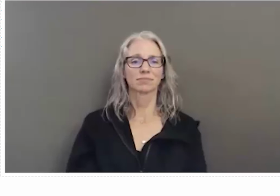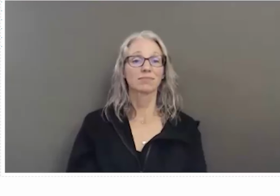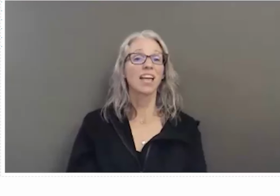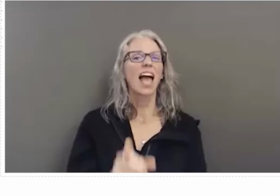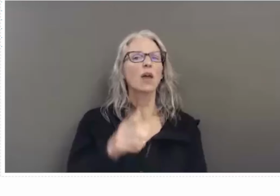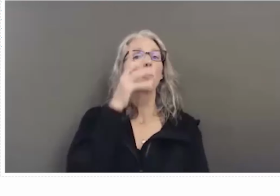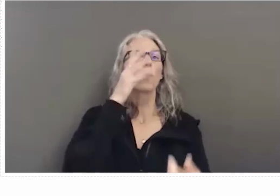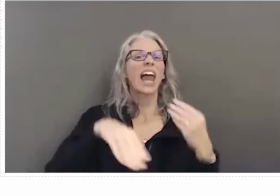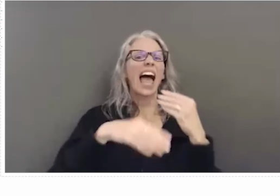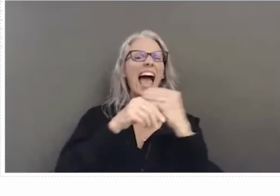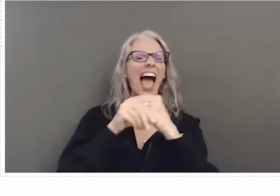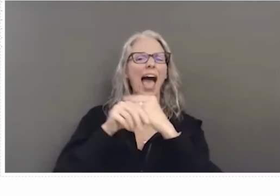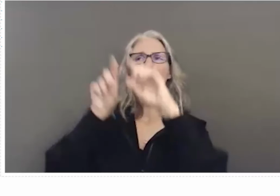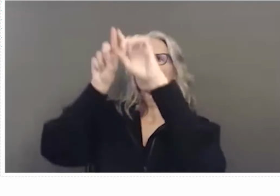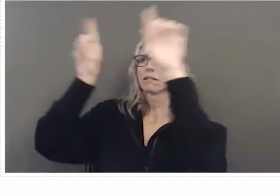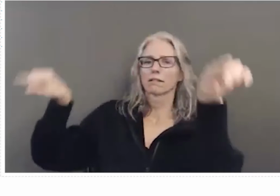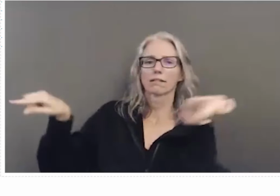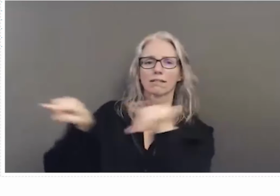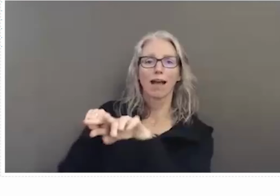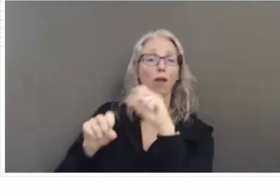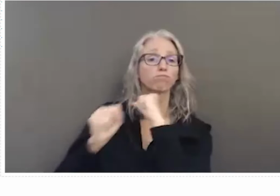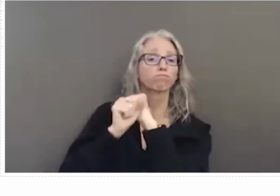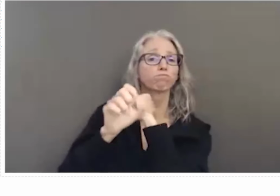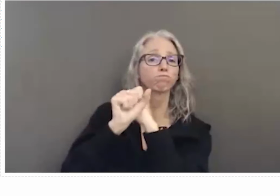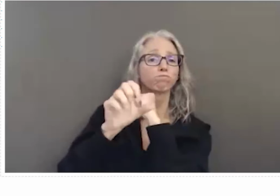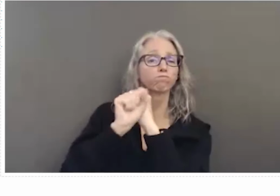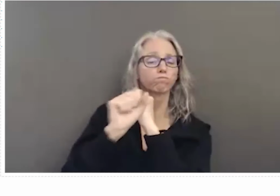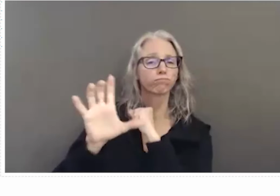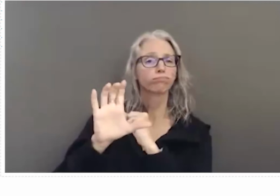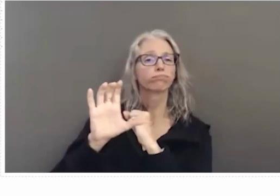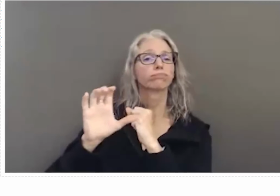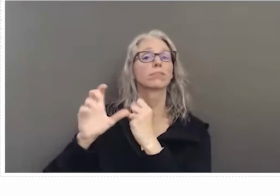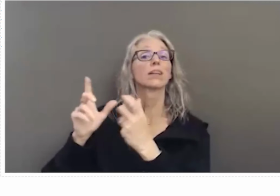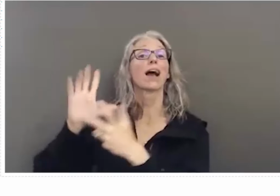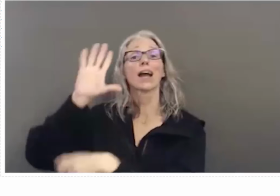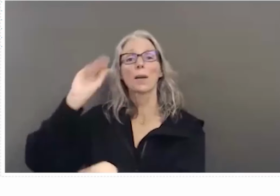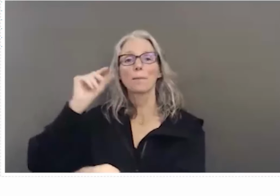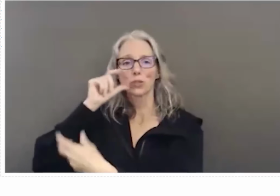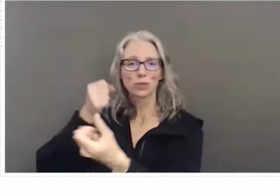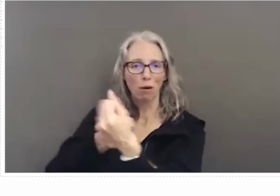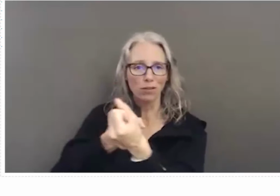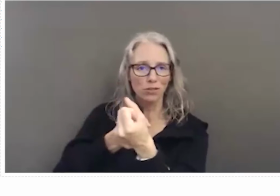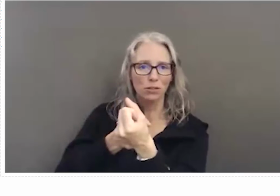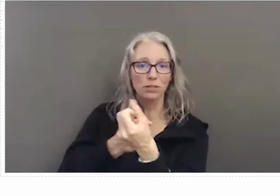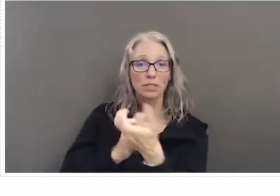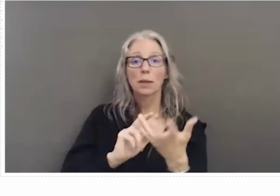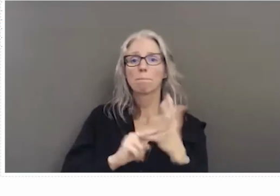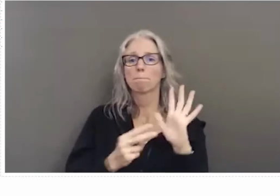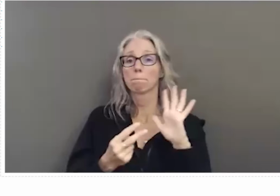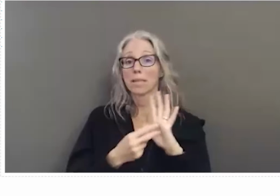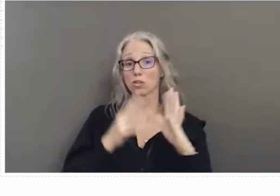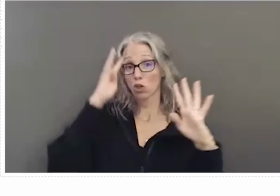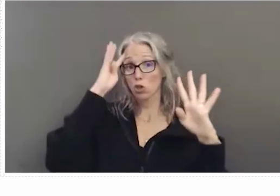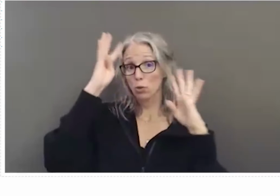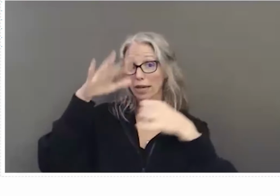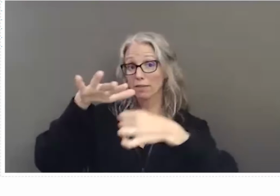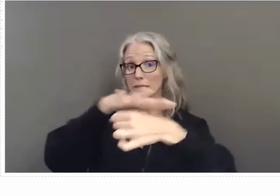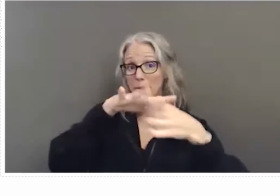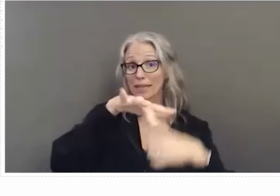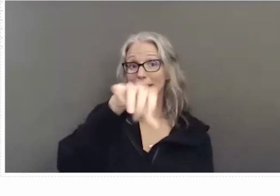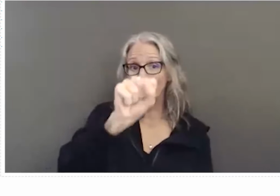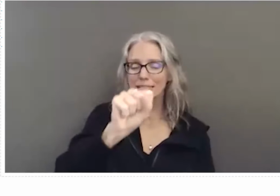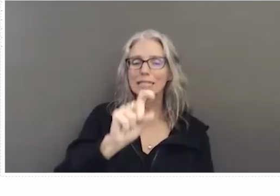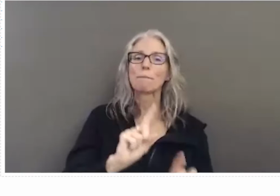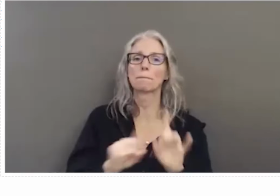So anyway, we work around those things, and it allows for creative space, but it also creates a lot of additional work